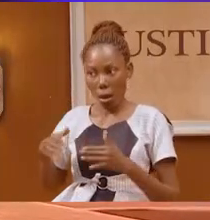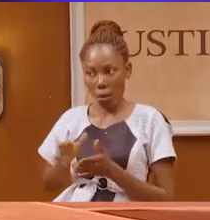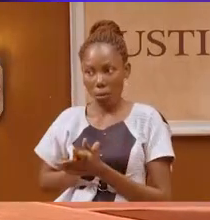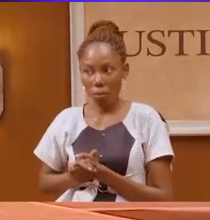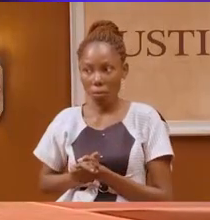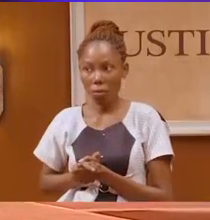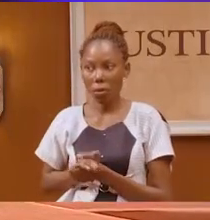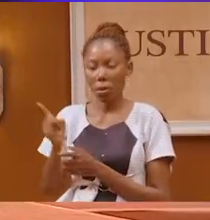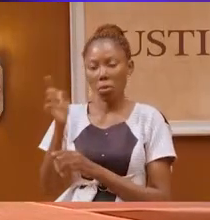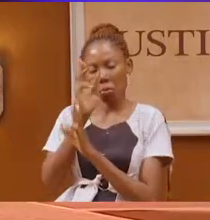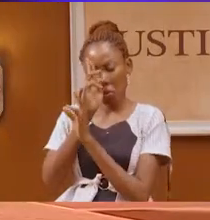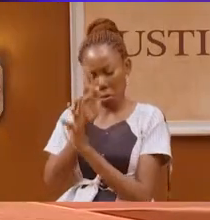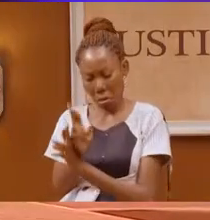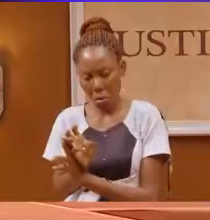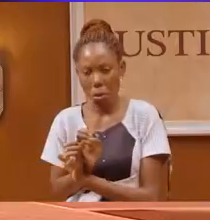With my humble heart.